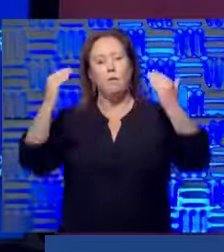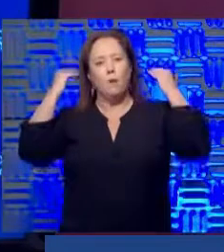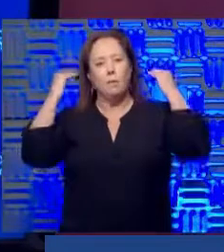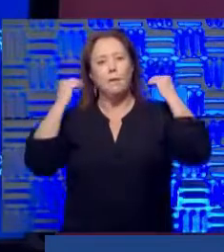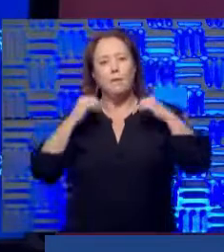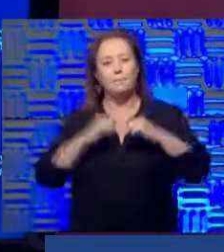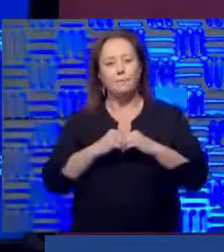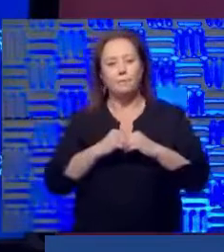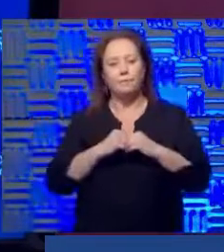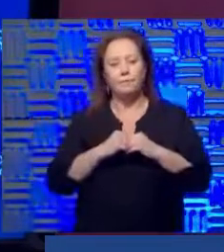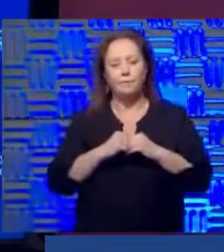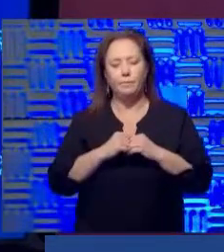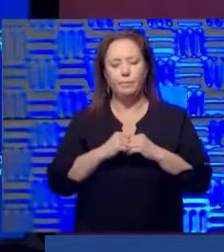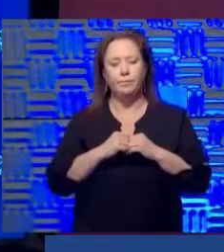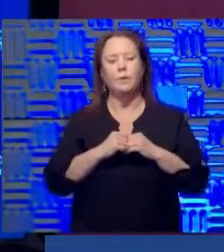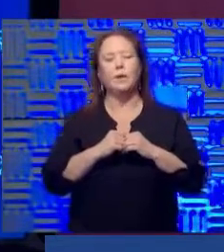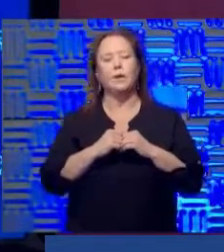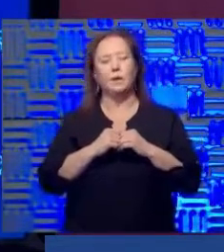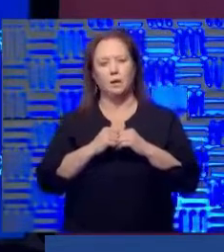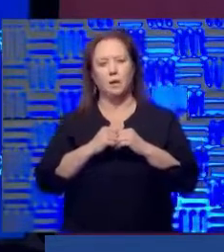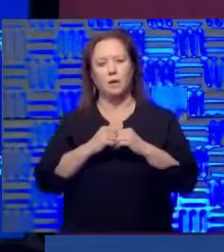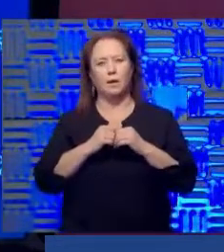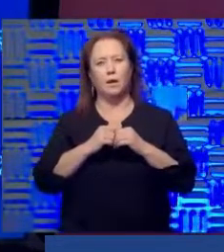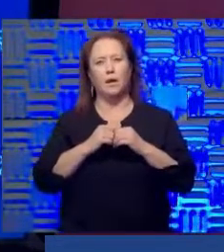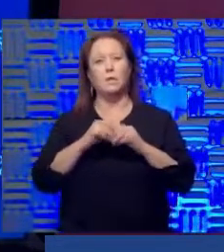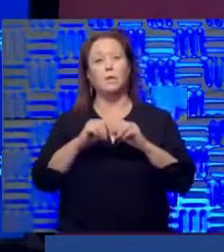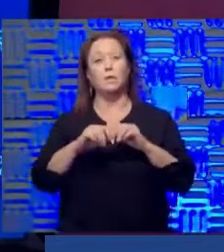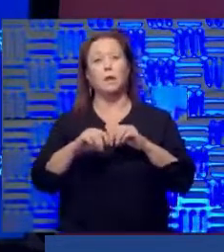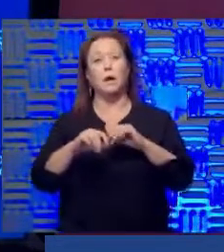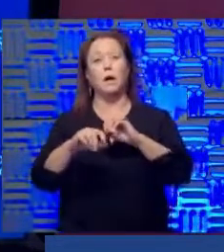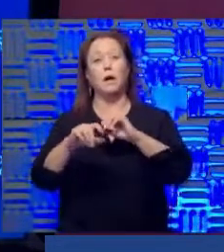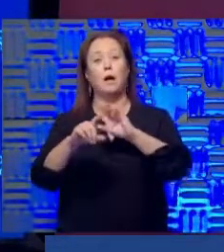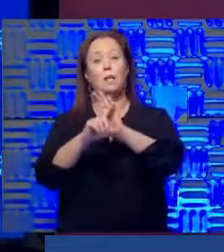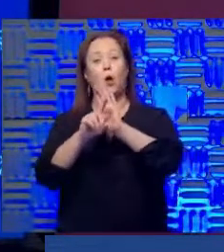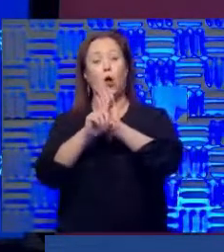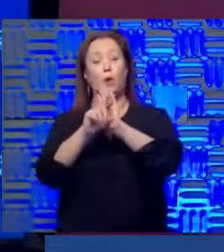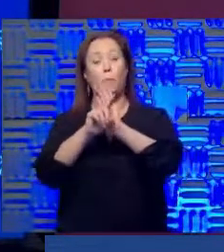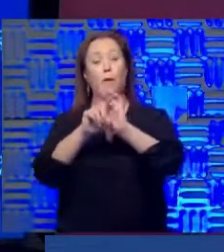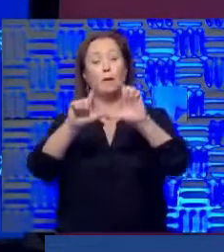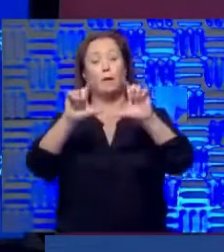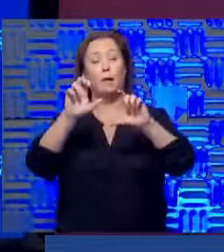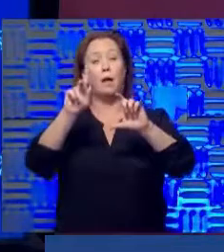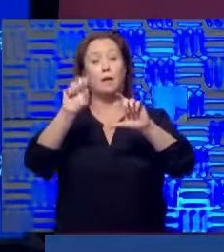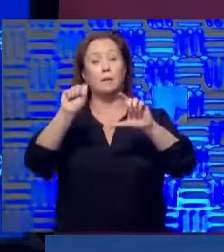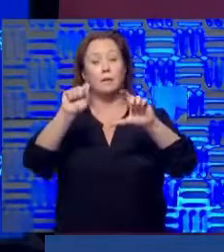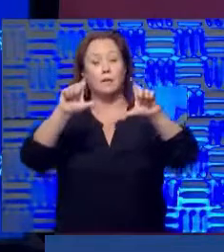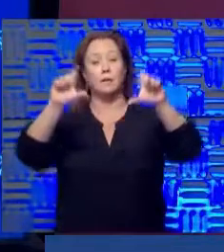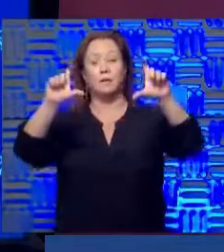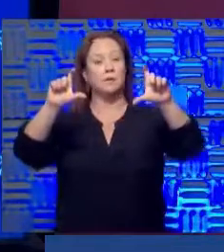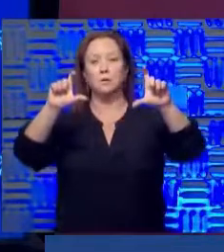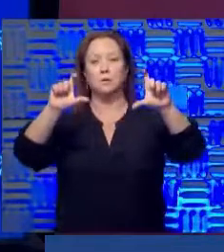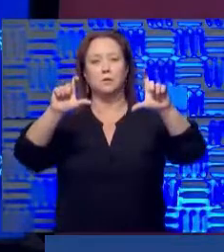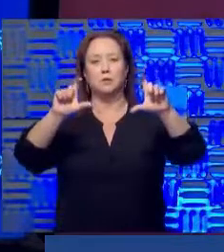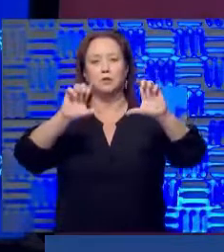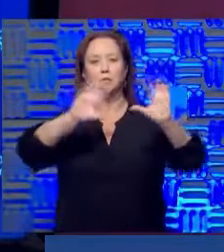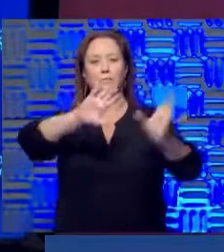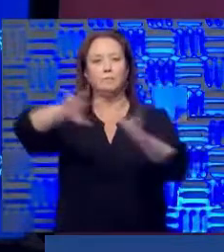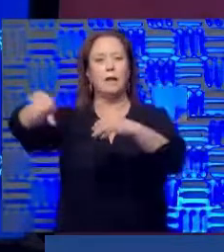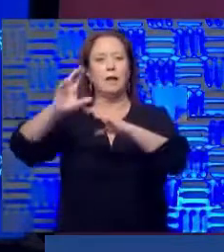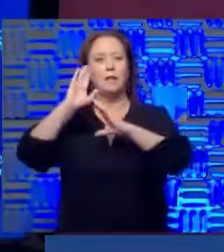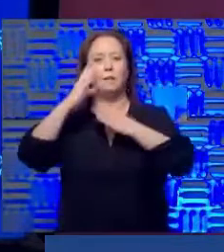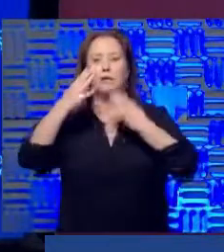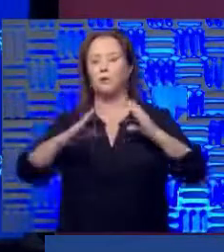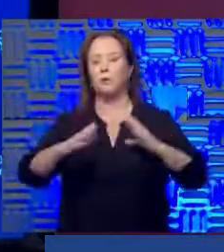And one thing, keep those visible alarm clocks out of the bedroom. You do not need to know what time it is that you woke